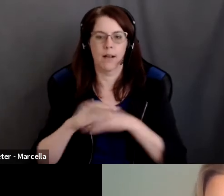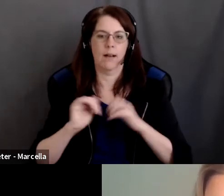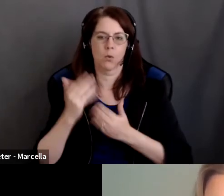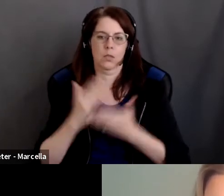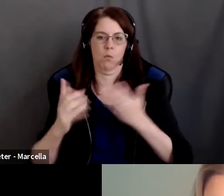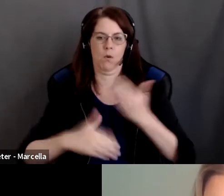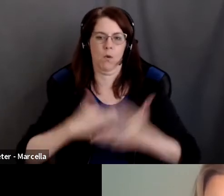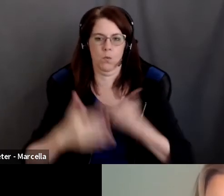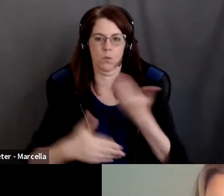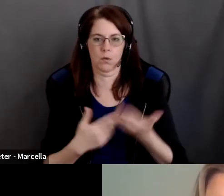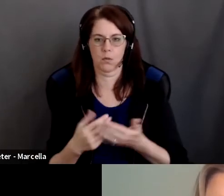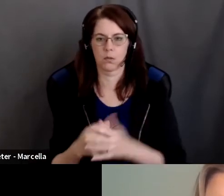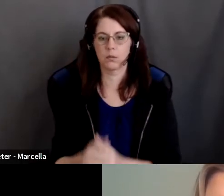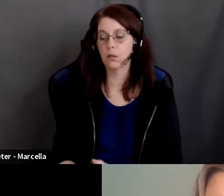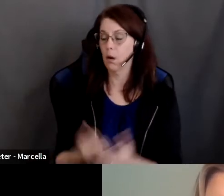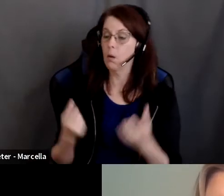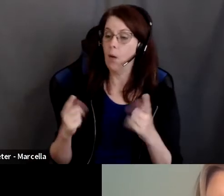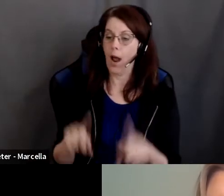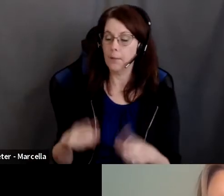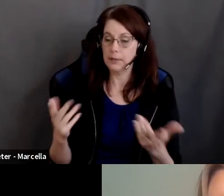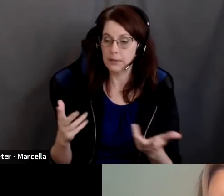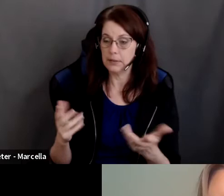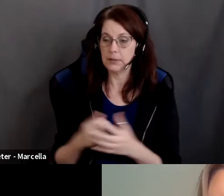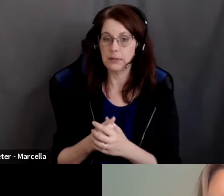So what happens then is